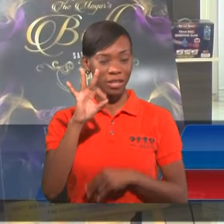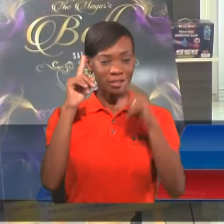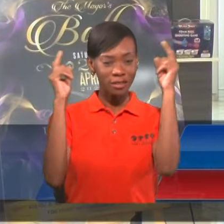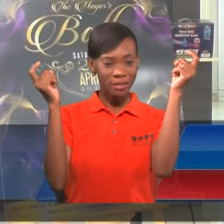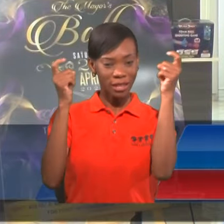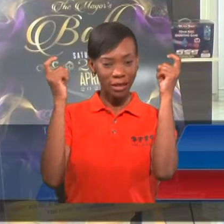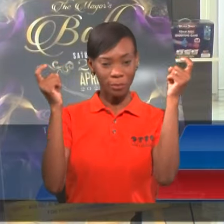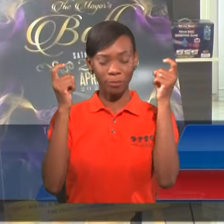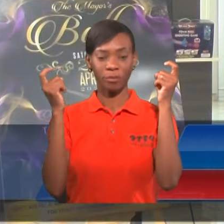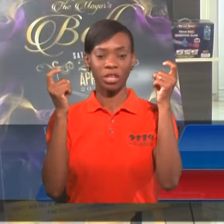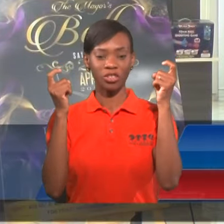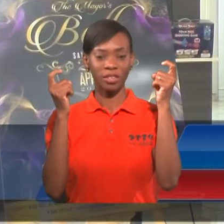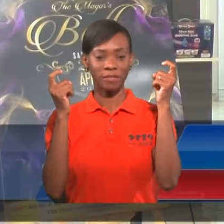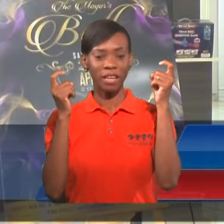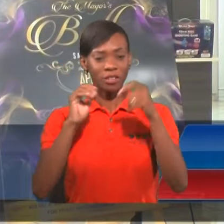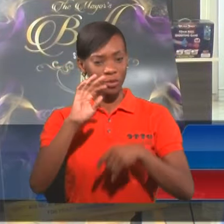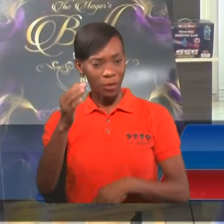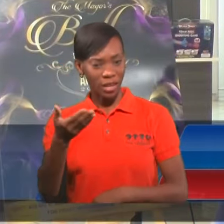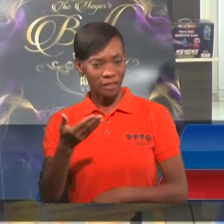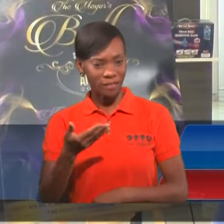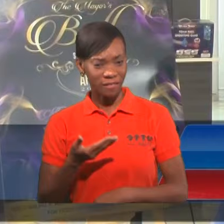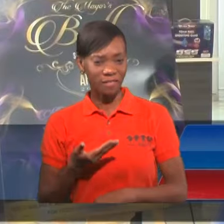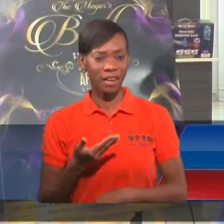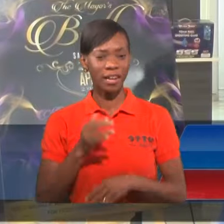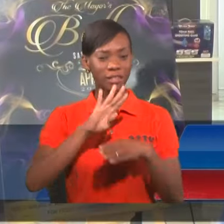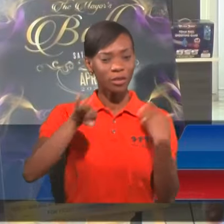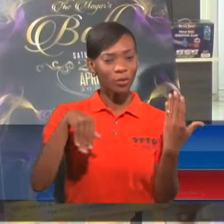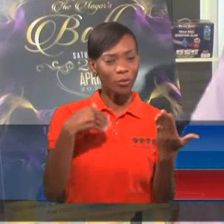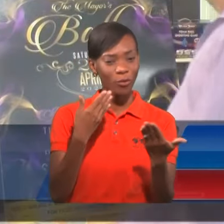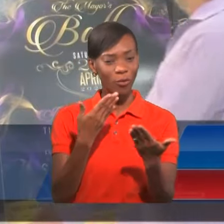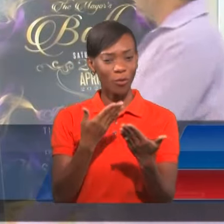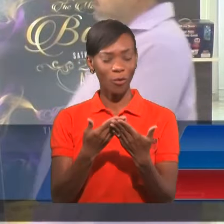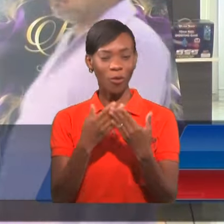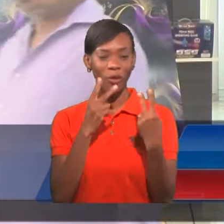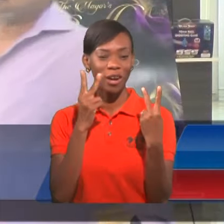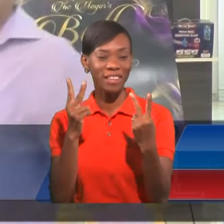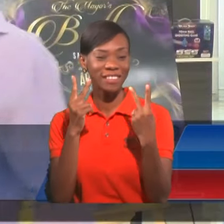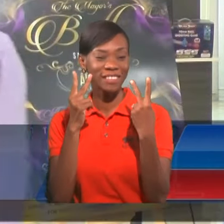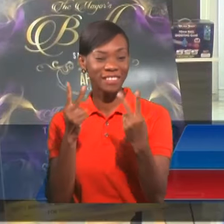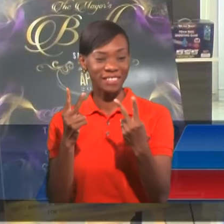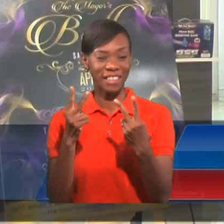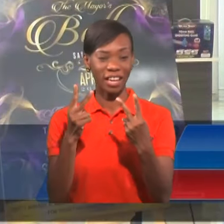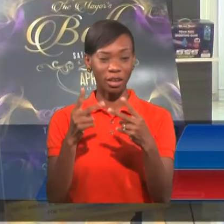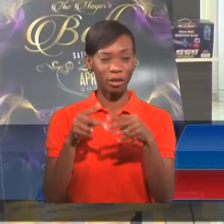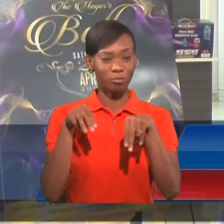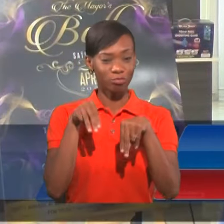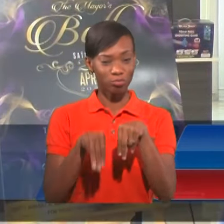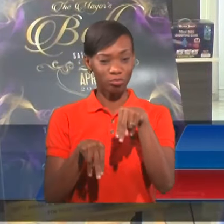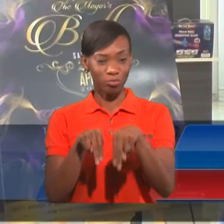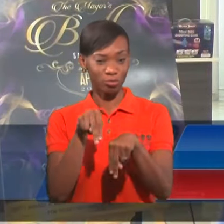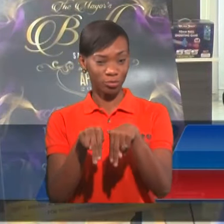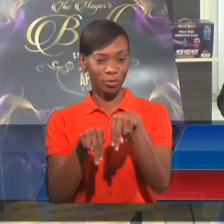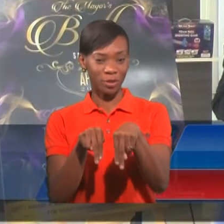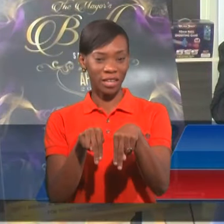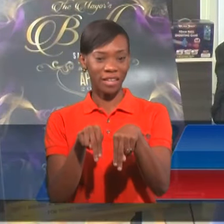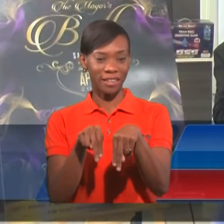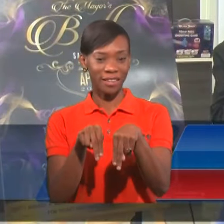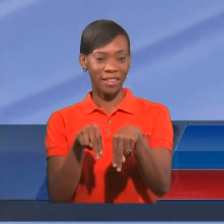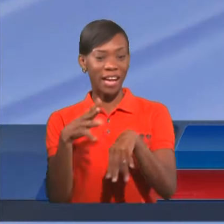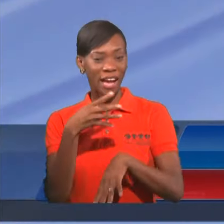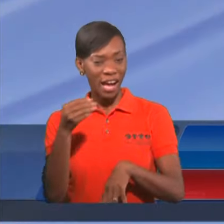we are inviting you on the 26th to come down, be a part of the military parade, come and share some fun and festival and festivity with